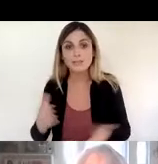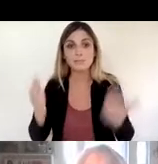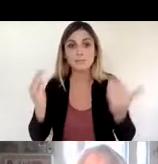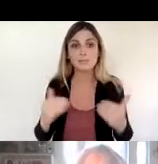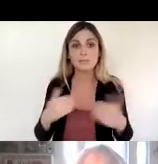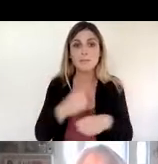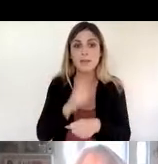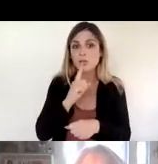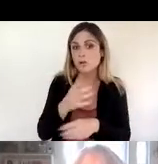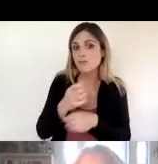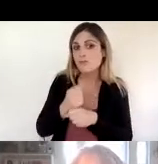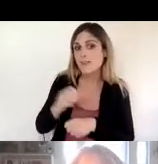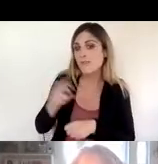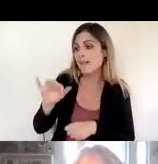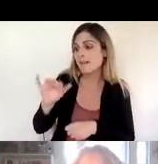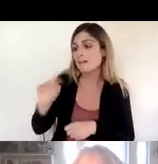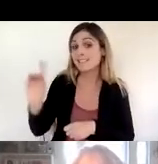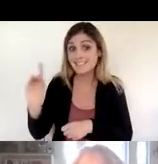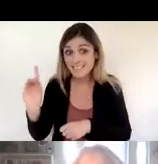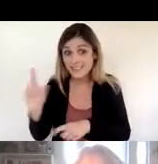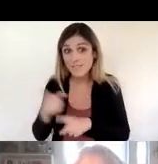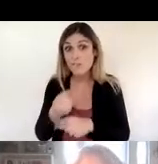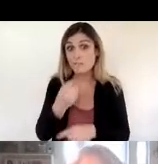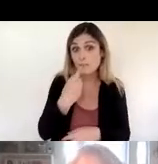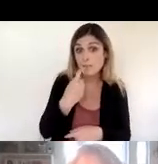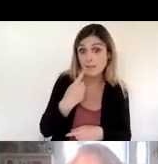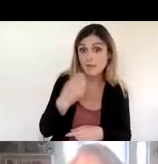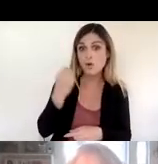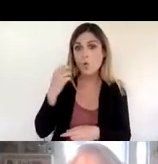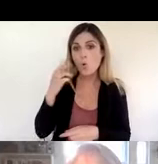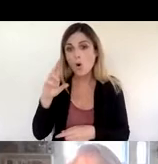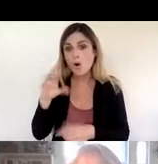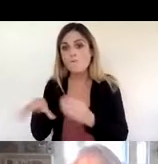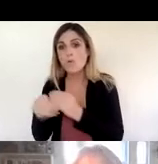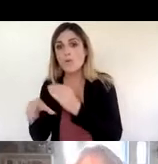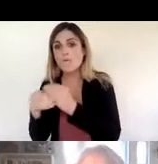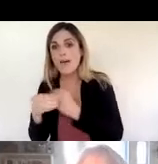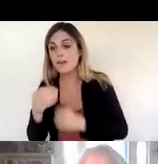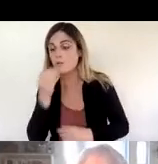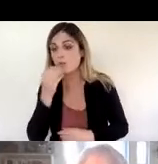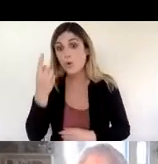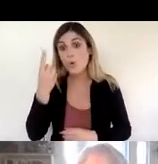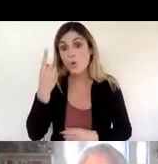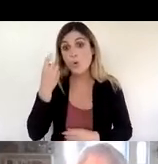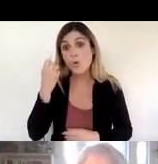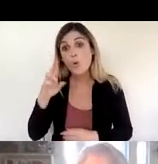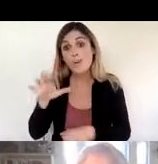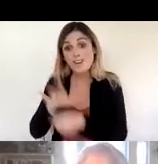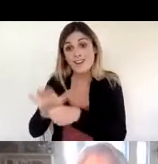from supplements or fortified foods, unless you are very, very certain that you're getting enough sun exposure to make vitamin D.